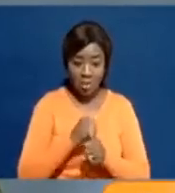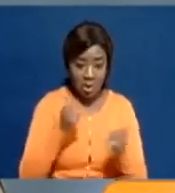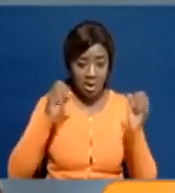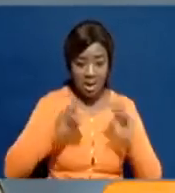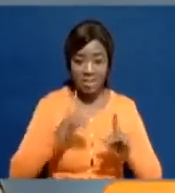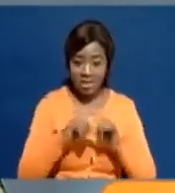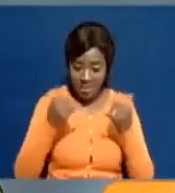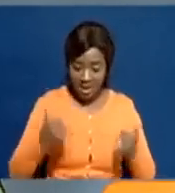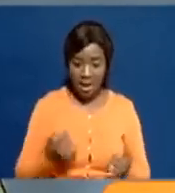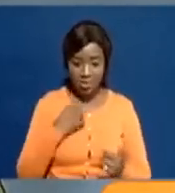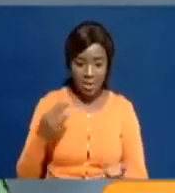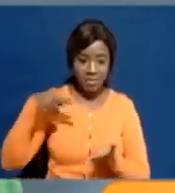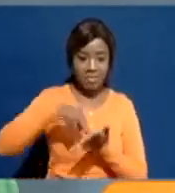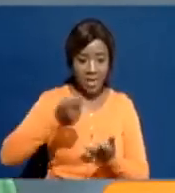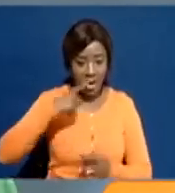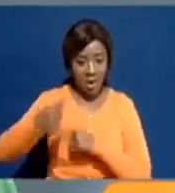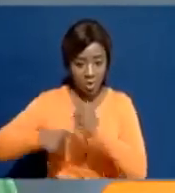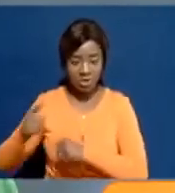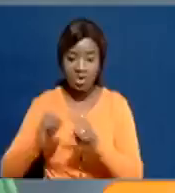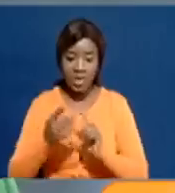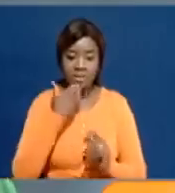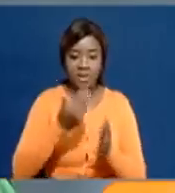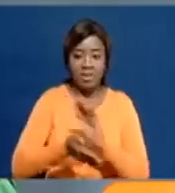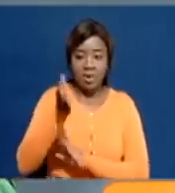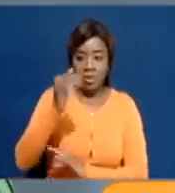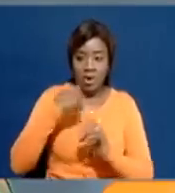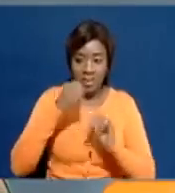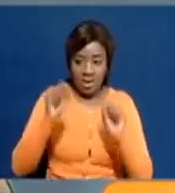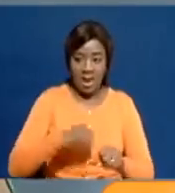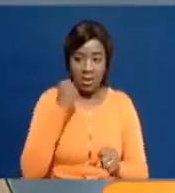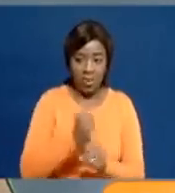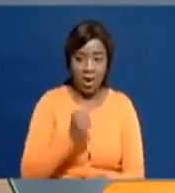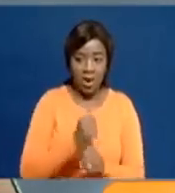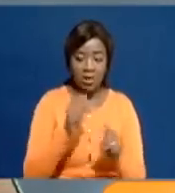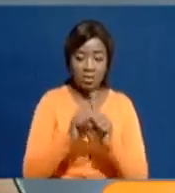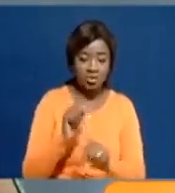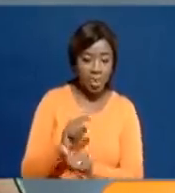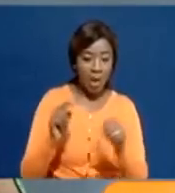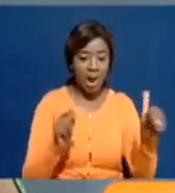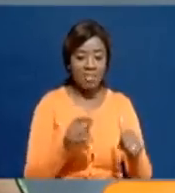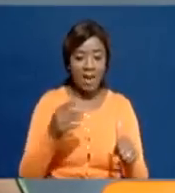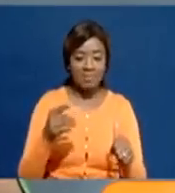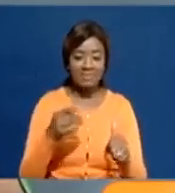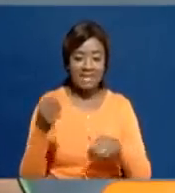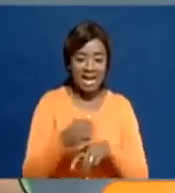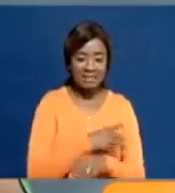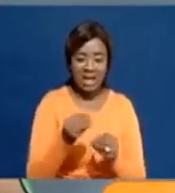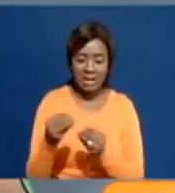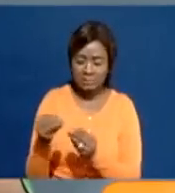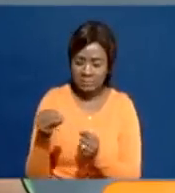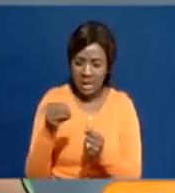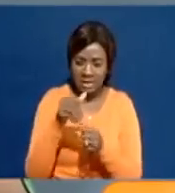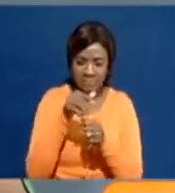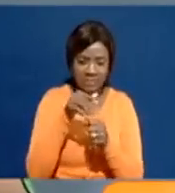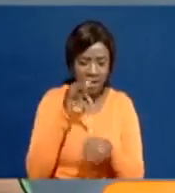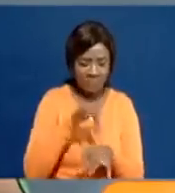I'm now on my feet, still on treatment, but I thank God I'm able to work. There are those of us who the beast has battered badly down